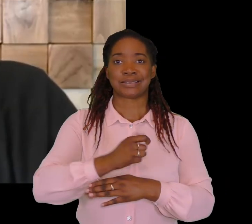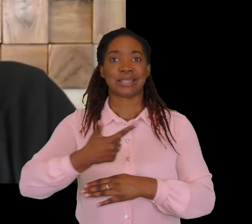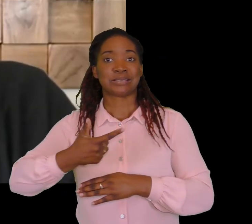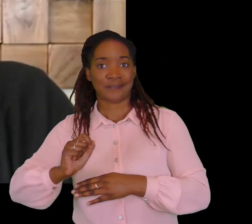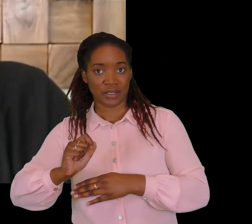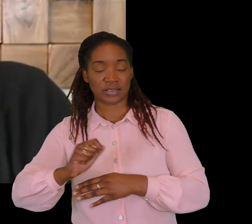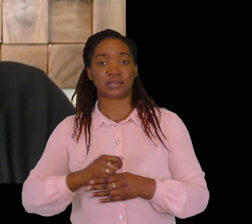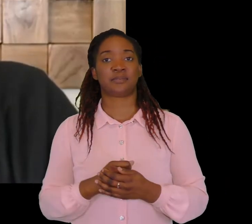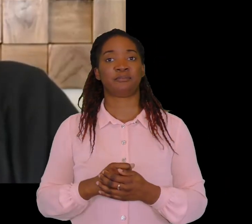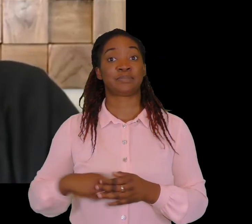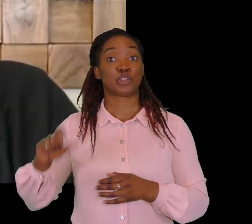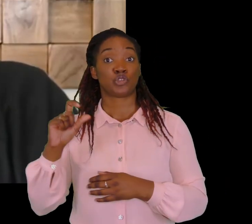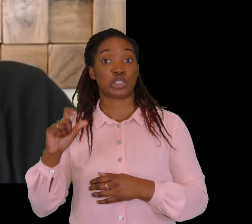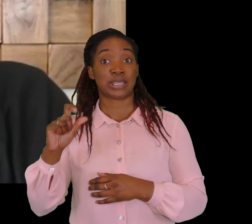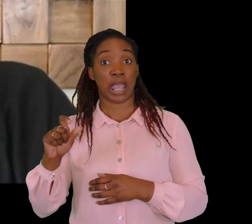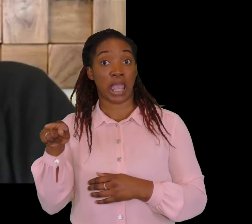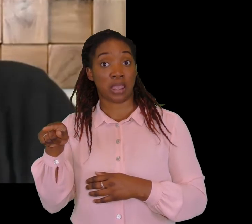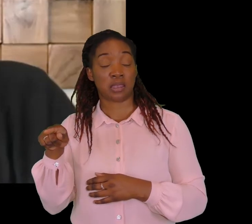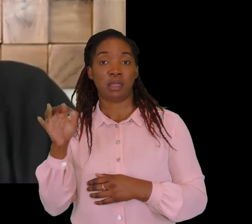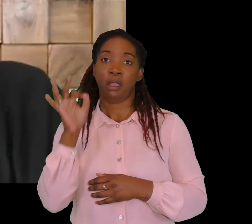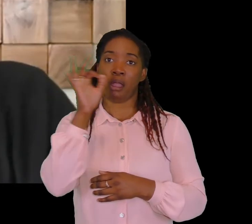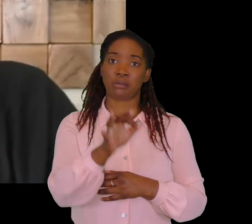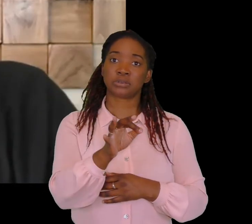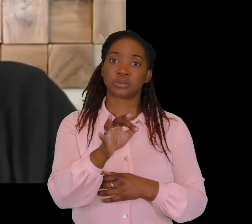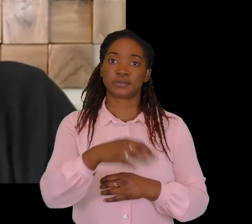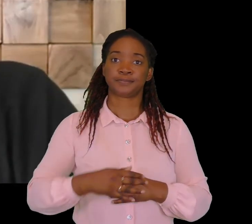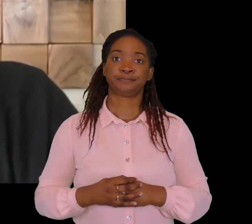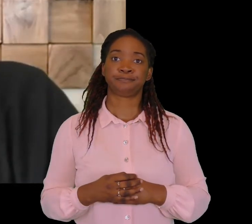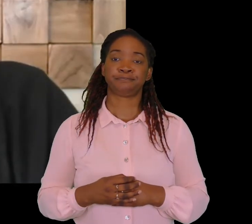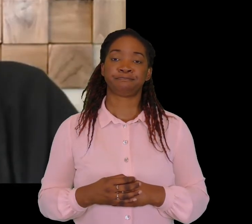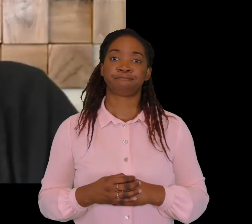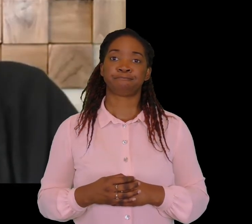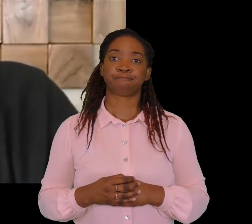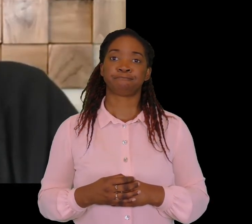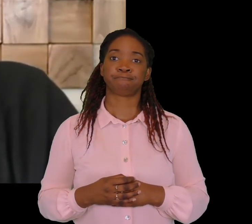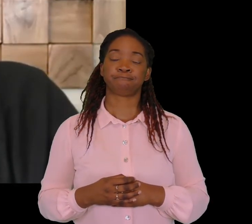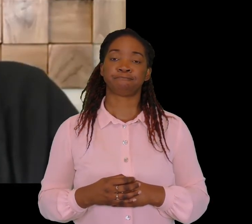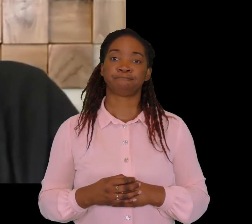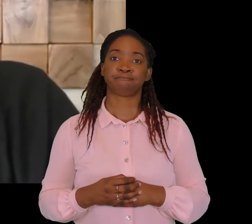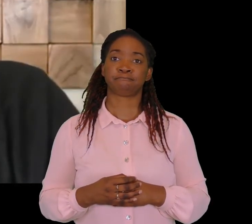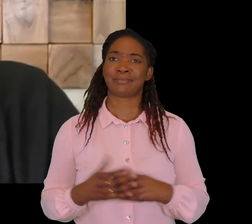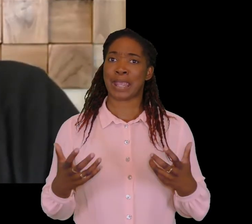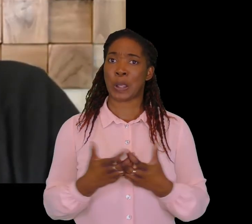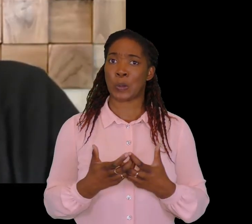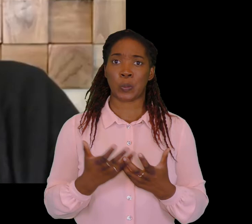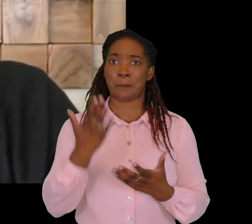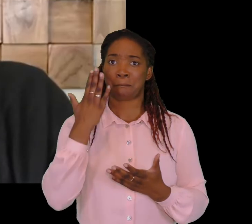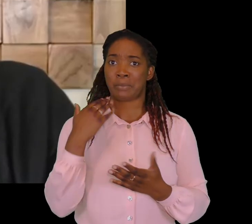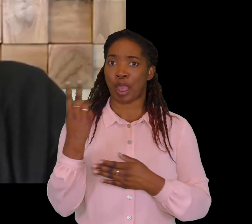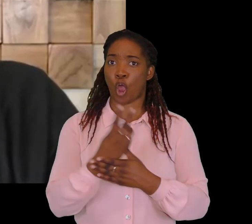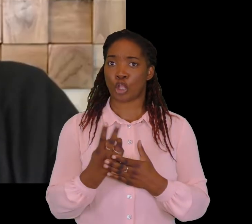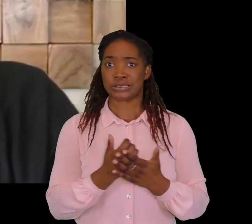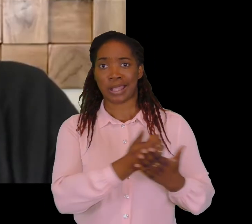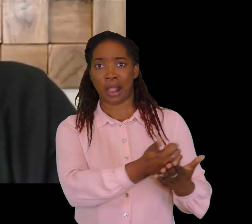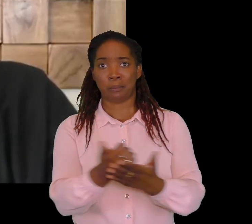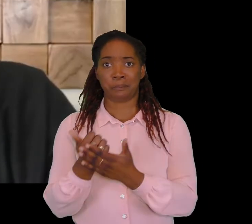A question from Chike Azorni, which is around how will Black artists help